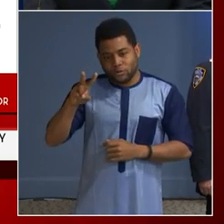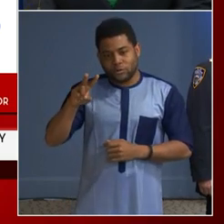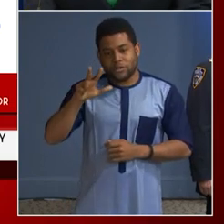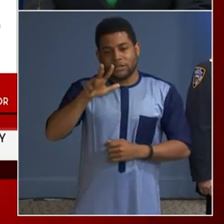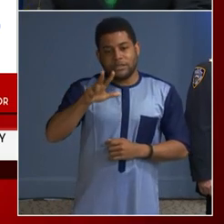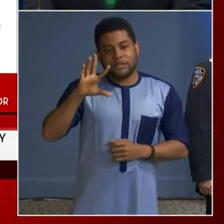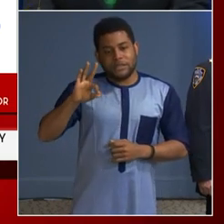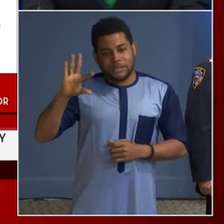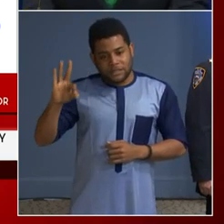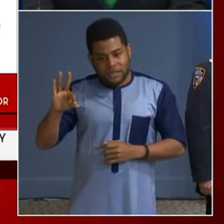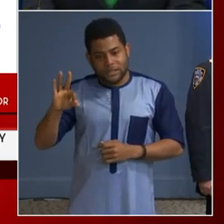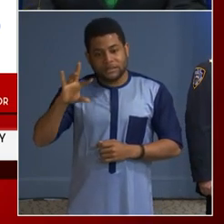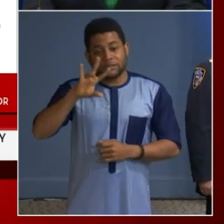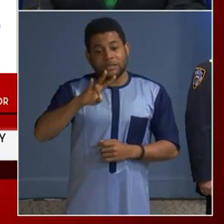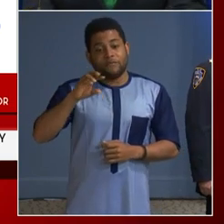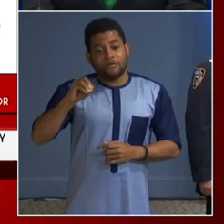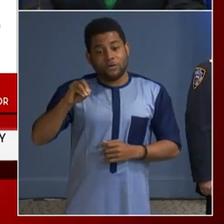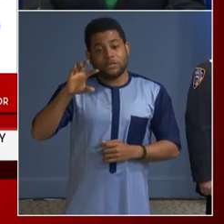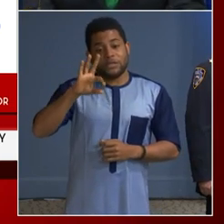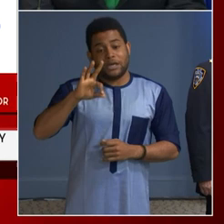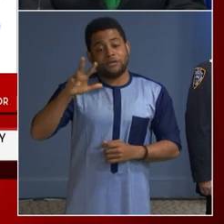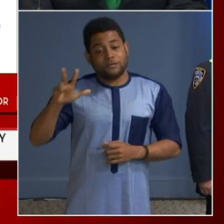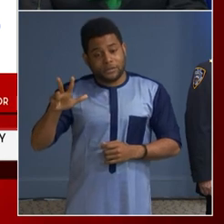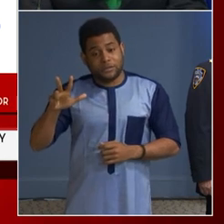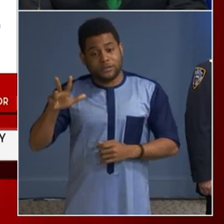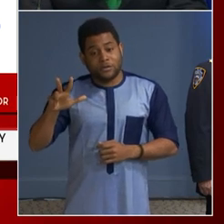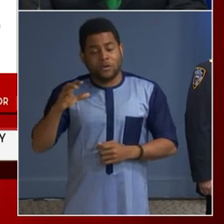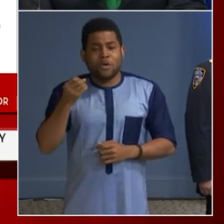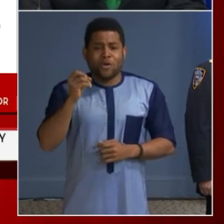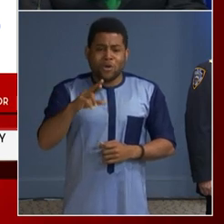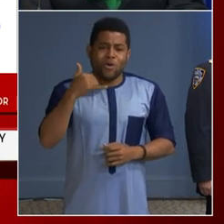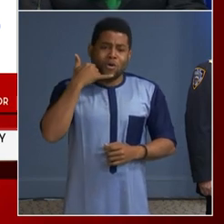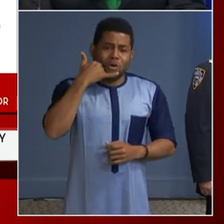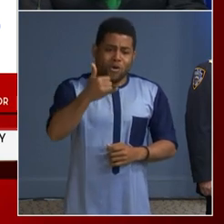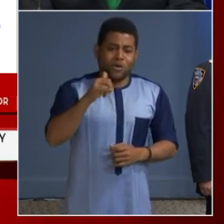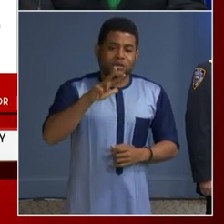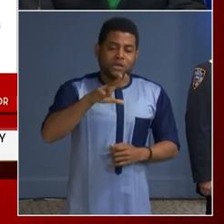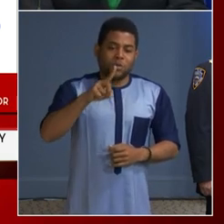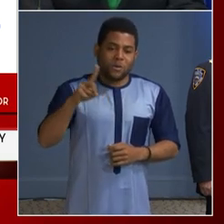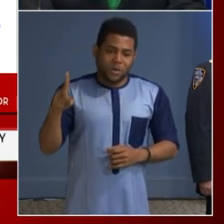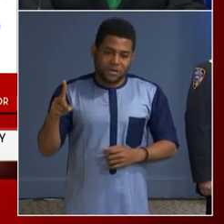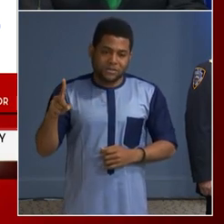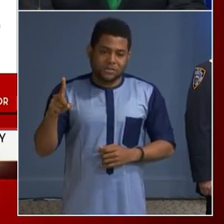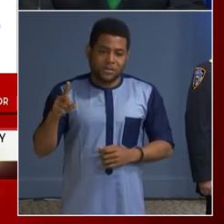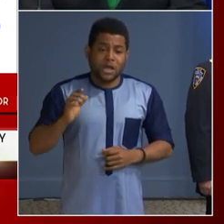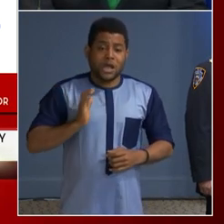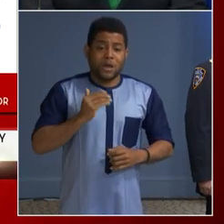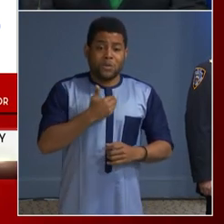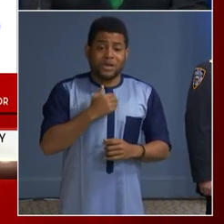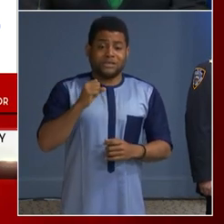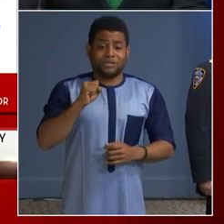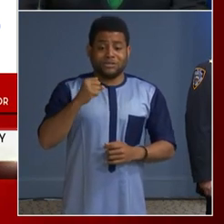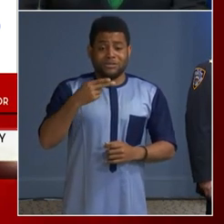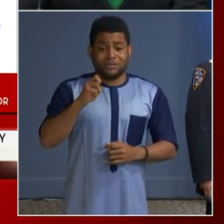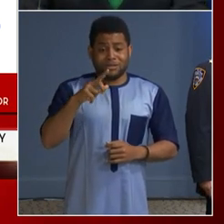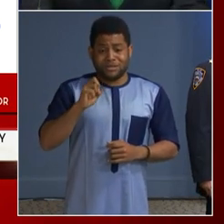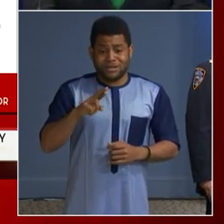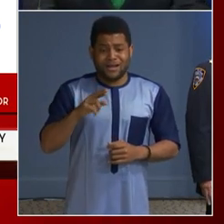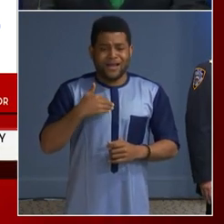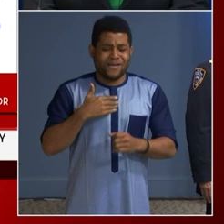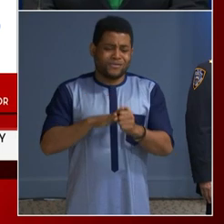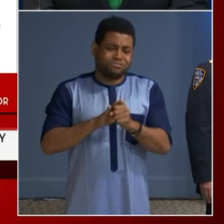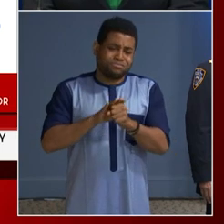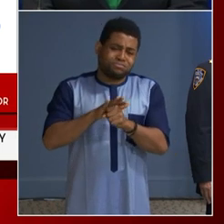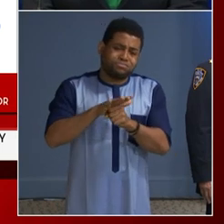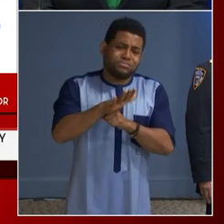202-399-7093 or calling 311. Our shelters have space, they are safe, and we